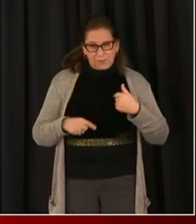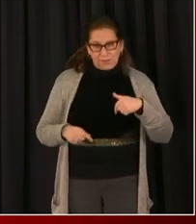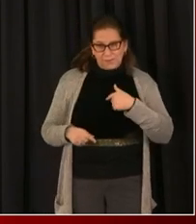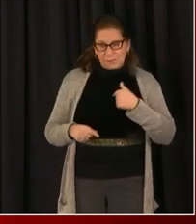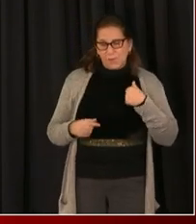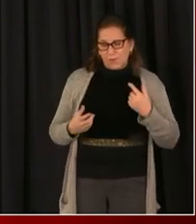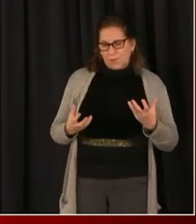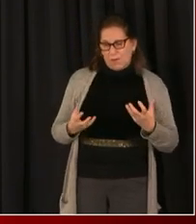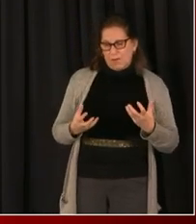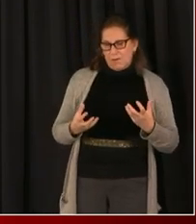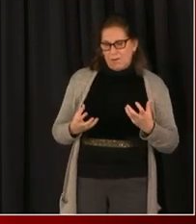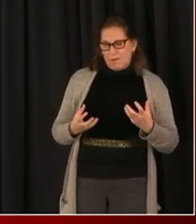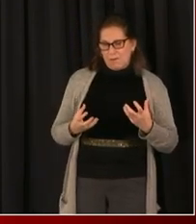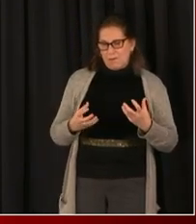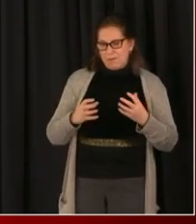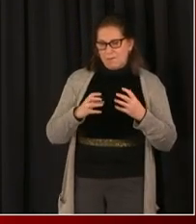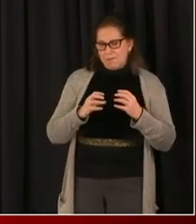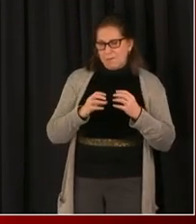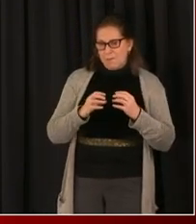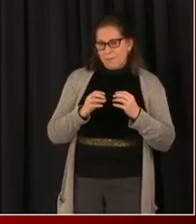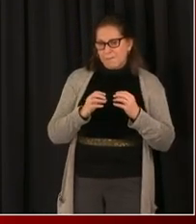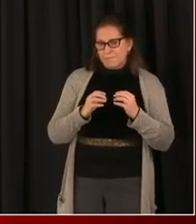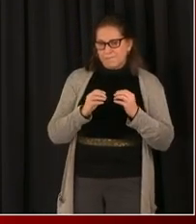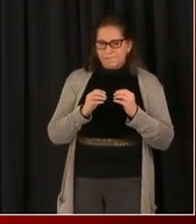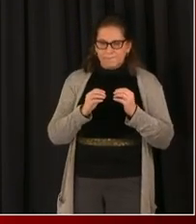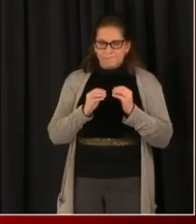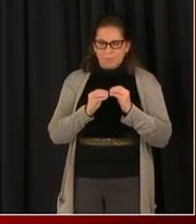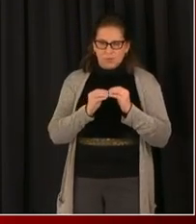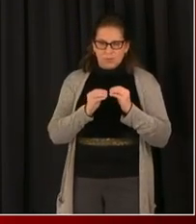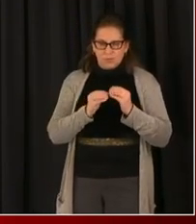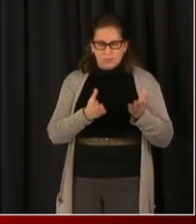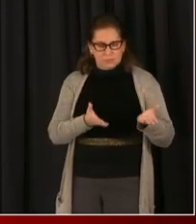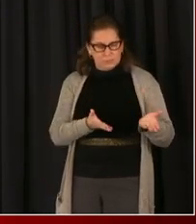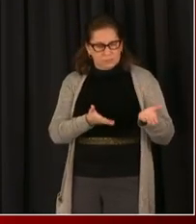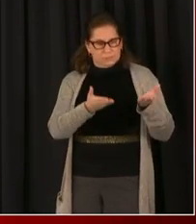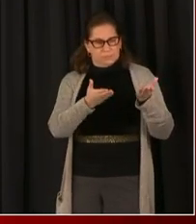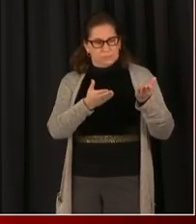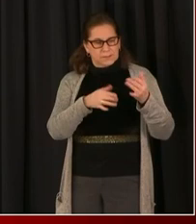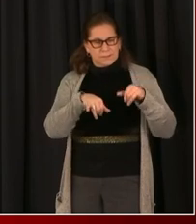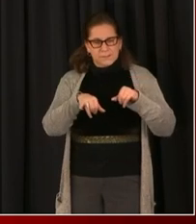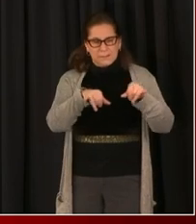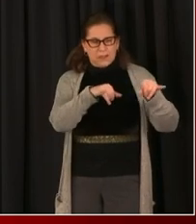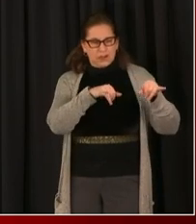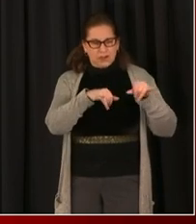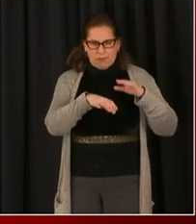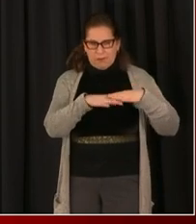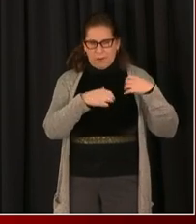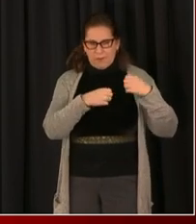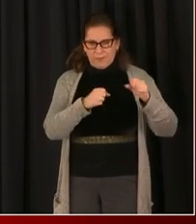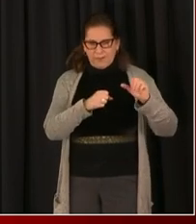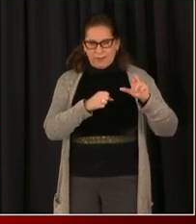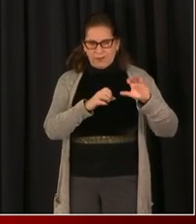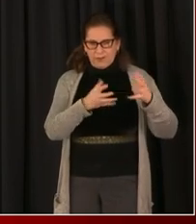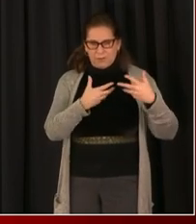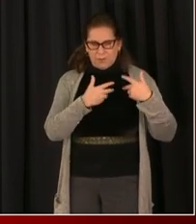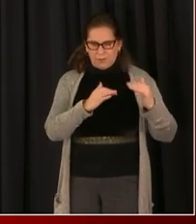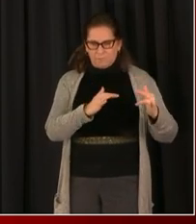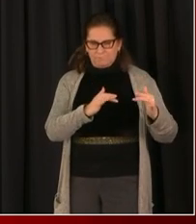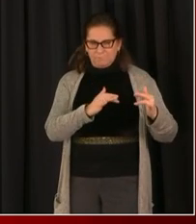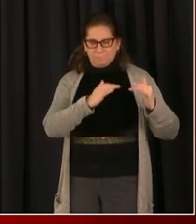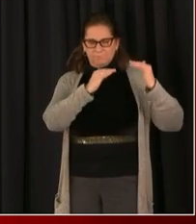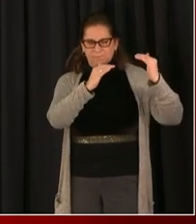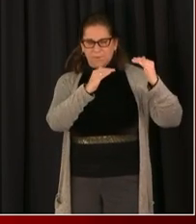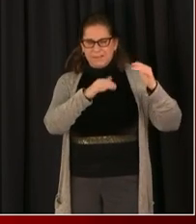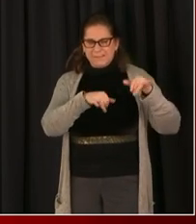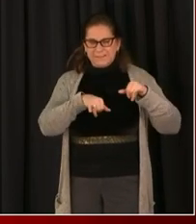want more. We set the bar really high for ourselves. Some other jurisdictions have begun already to scale back contact